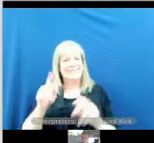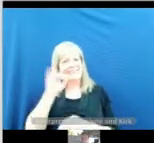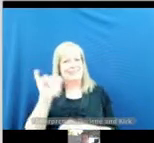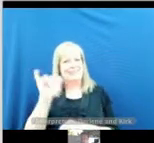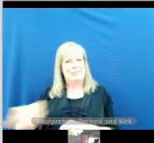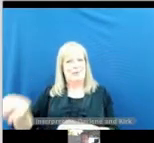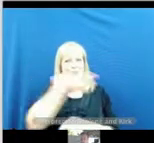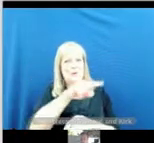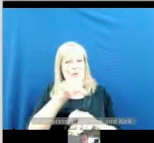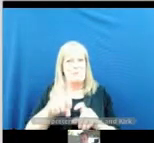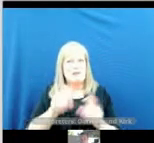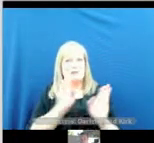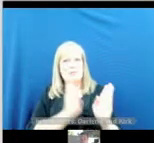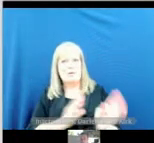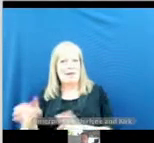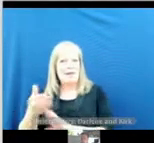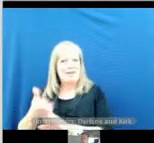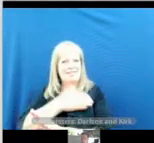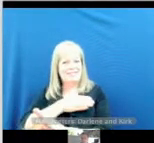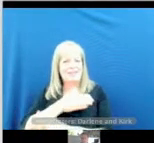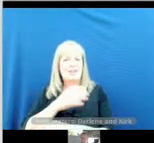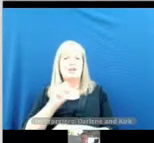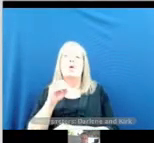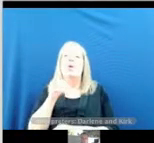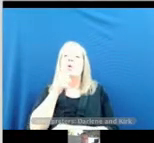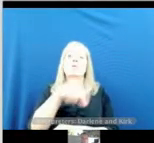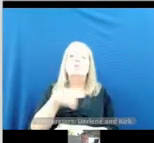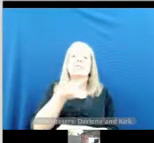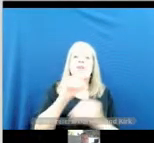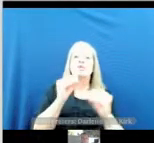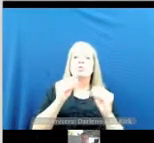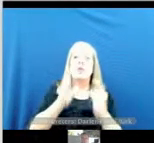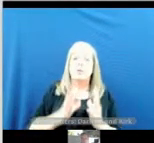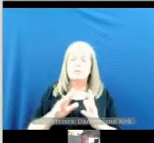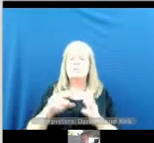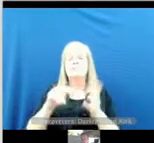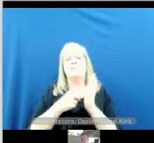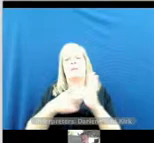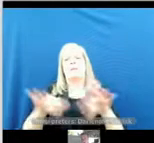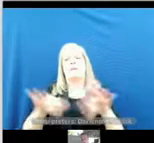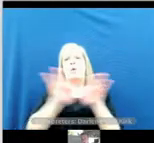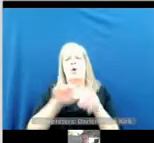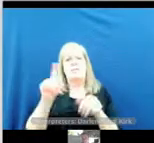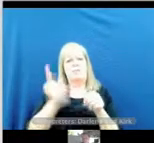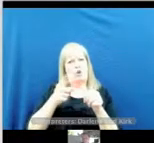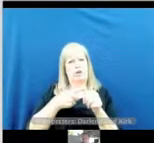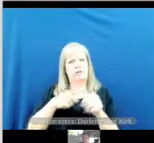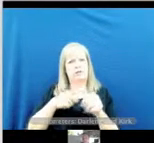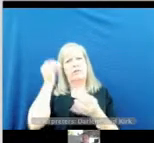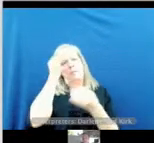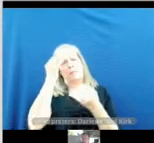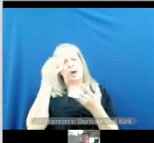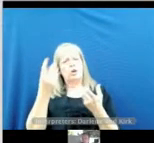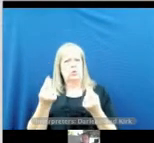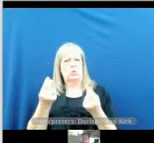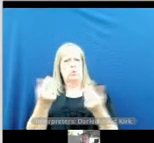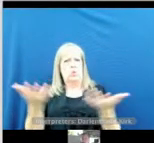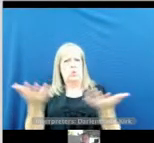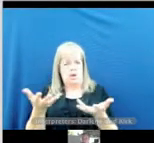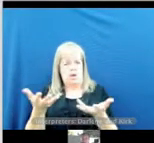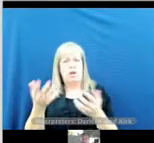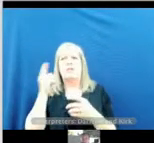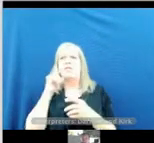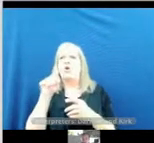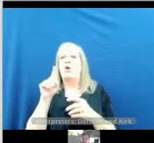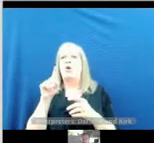to do. So as an instructor then, you have to think about, what do you need to do in order to portray